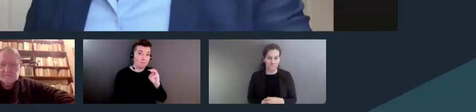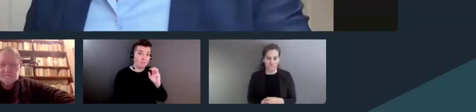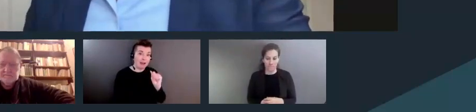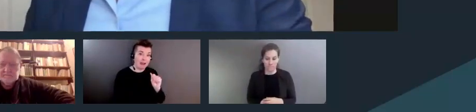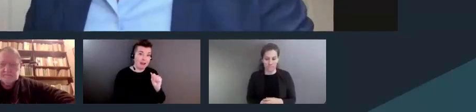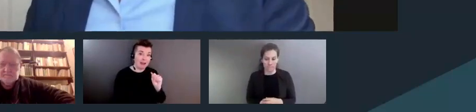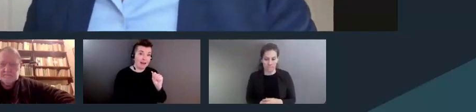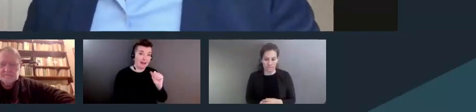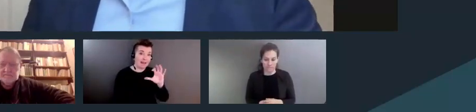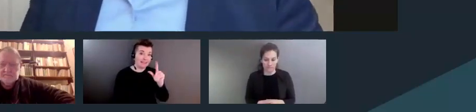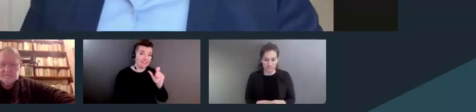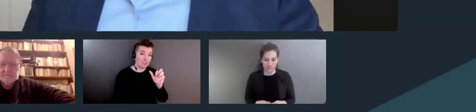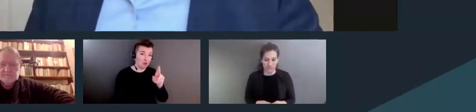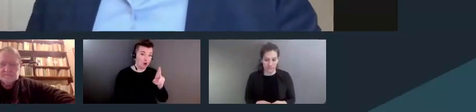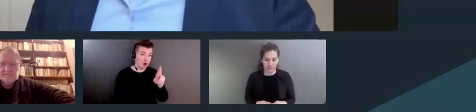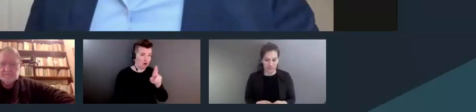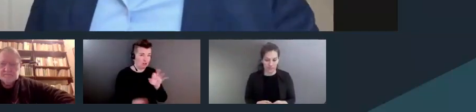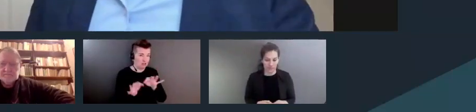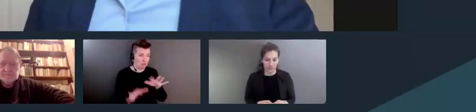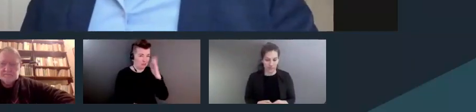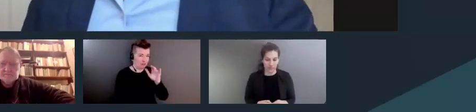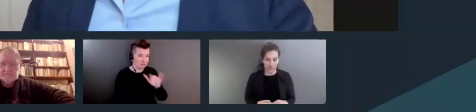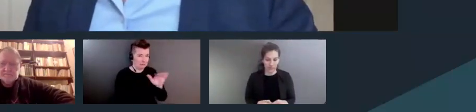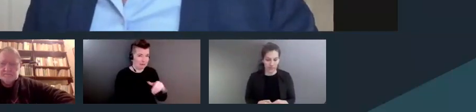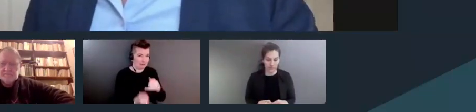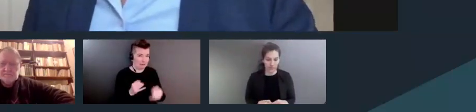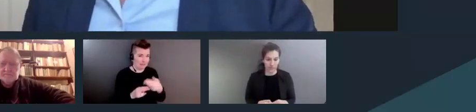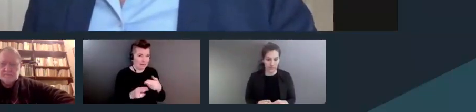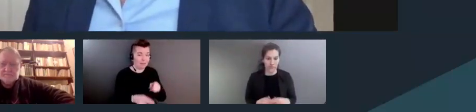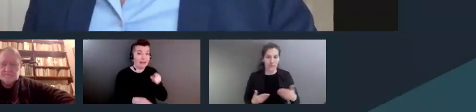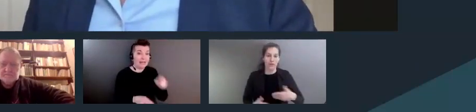wrote that colonialism